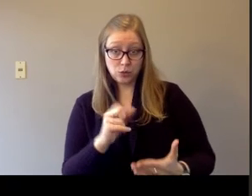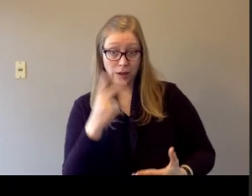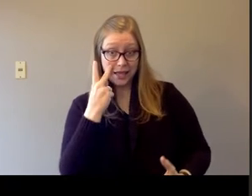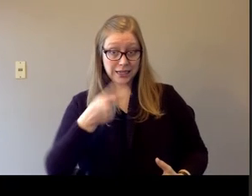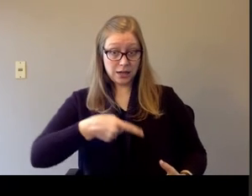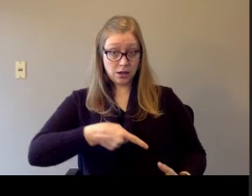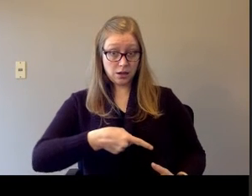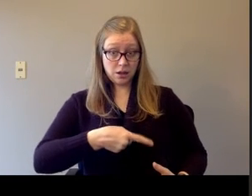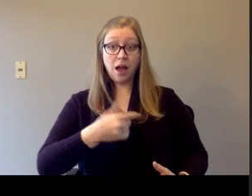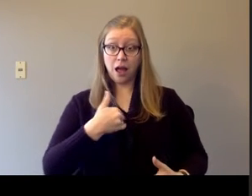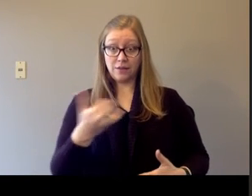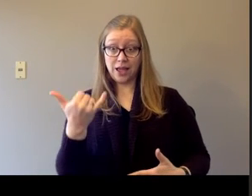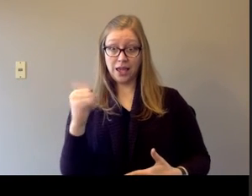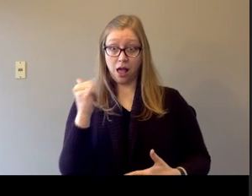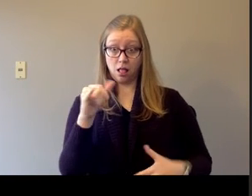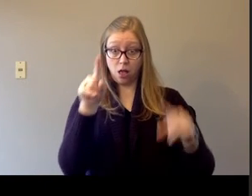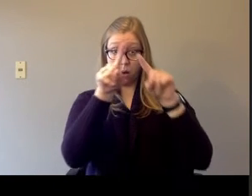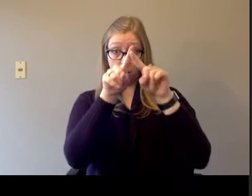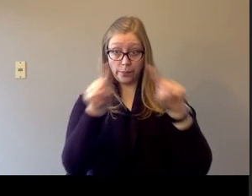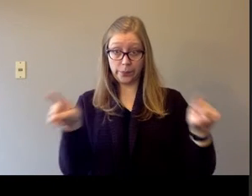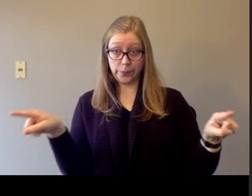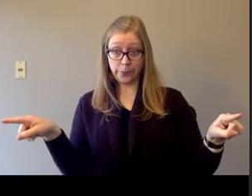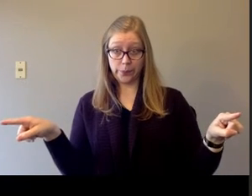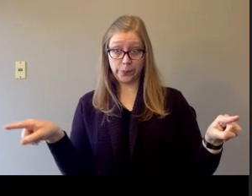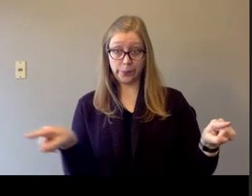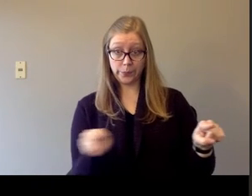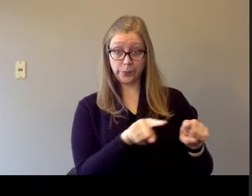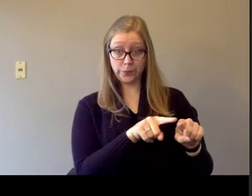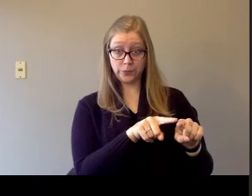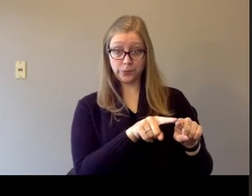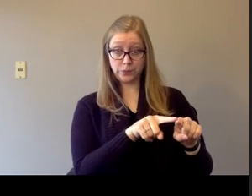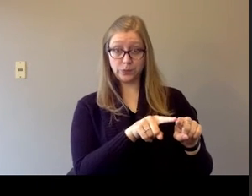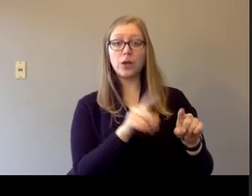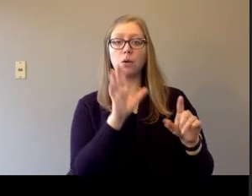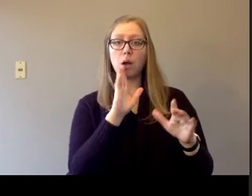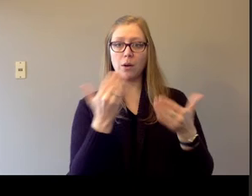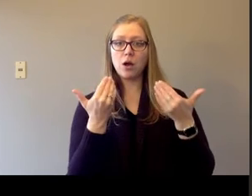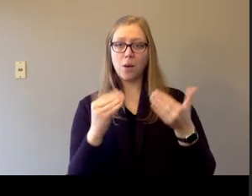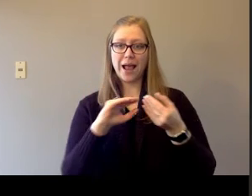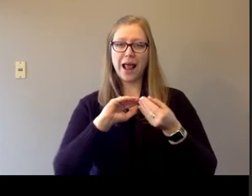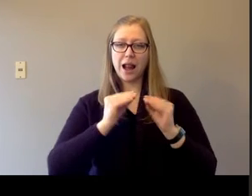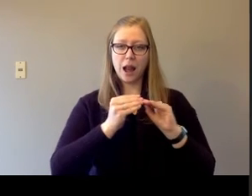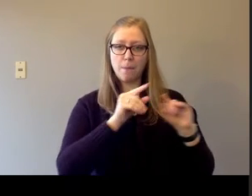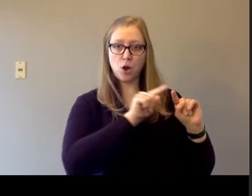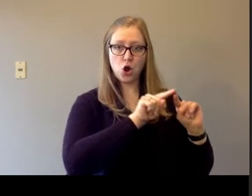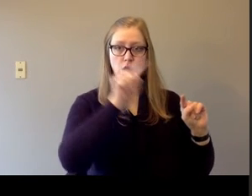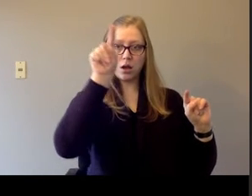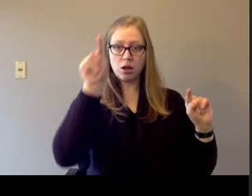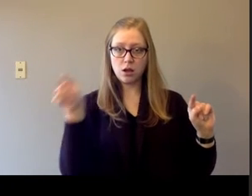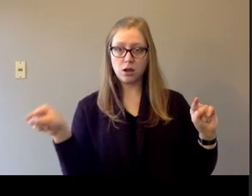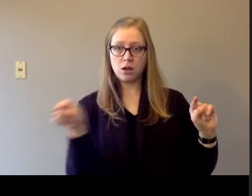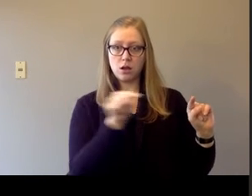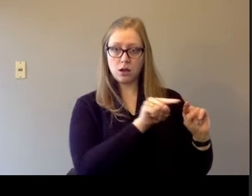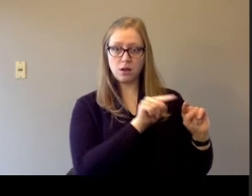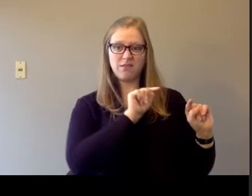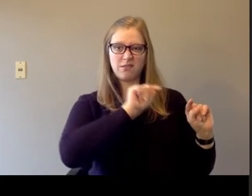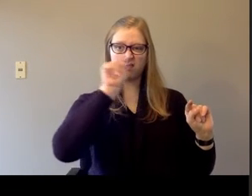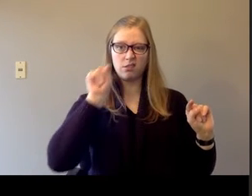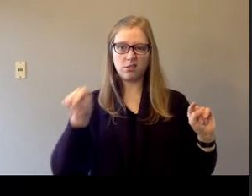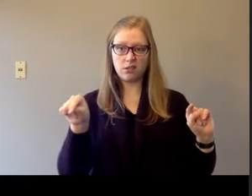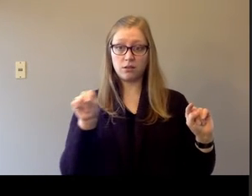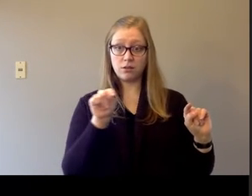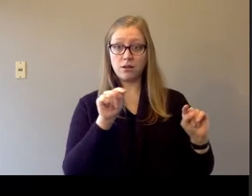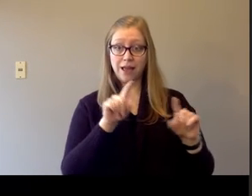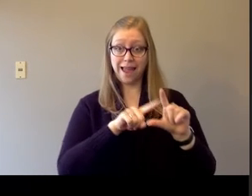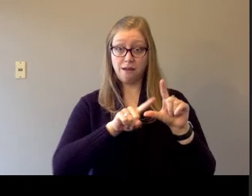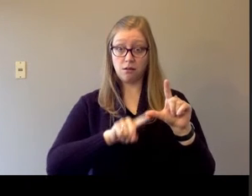and we're gonna number the angles so that we can be clear about what we're talking about. So let's